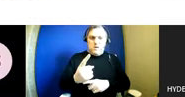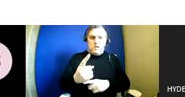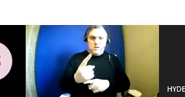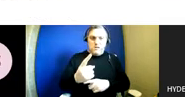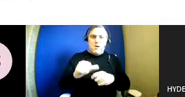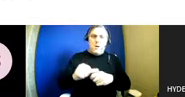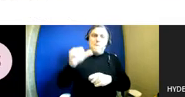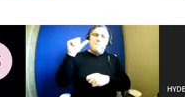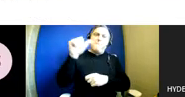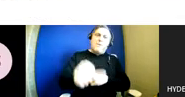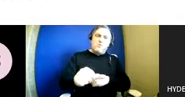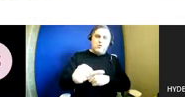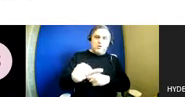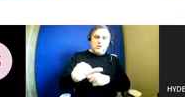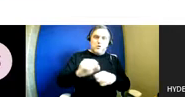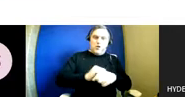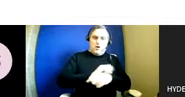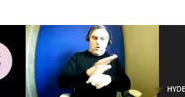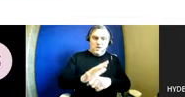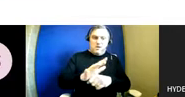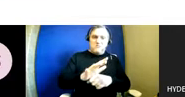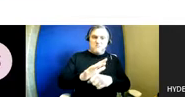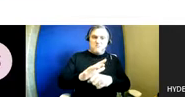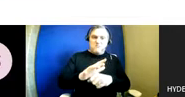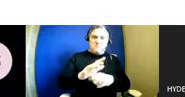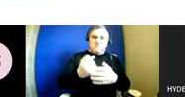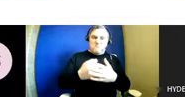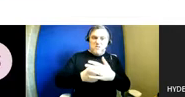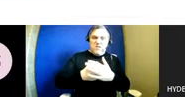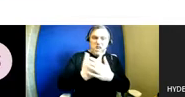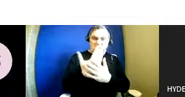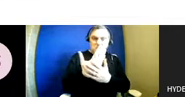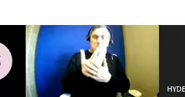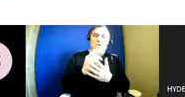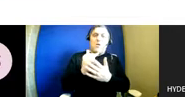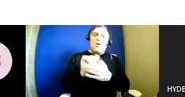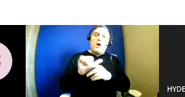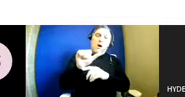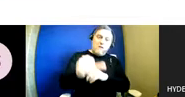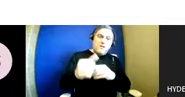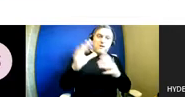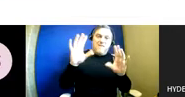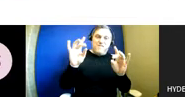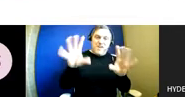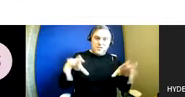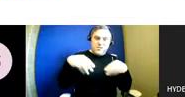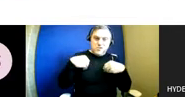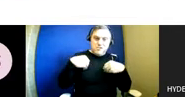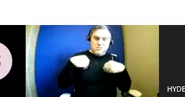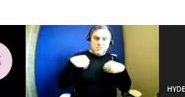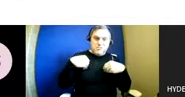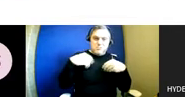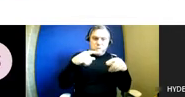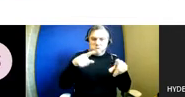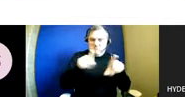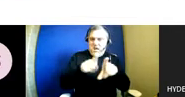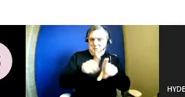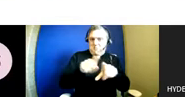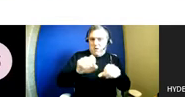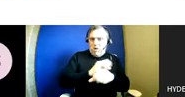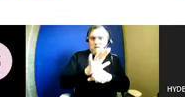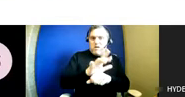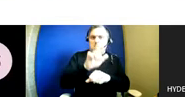post-COVID syndrome, signs and symptoms that develop during or after an infection, which are consistent with